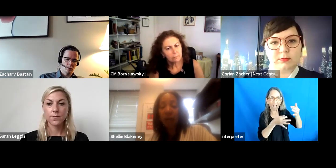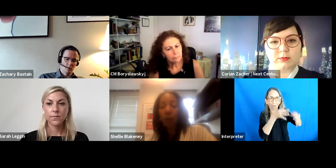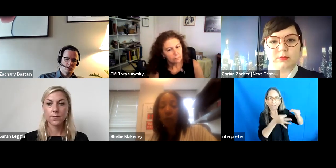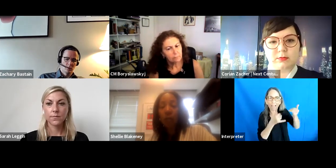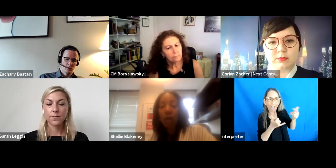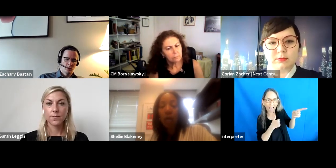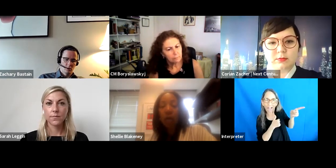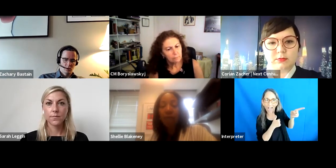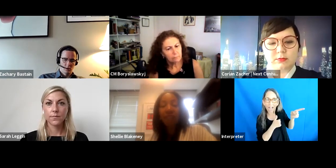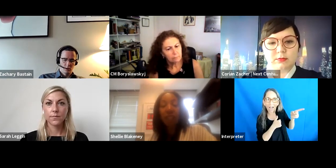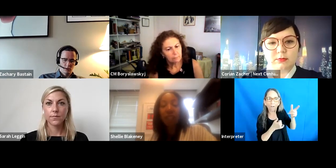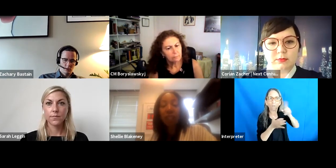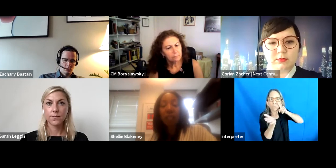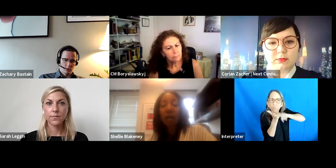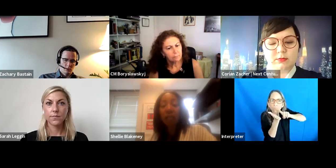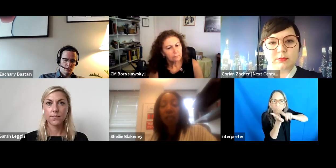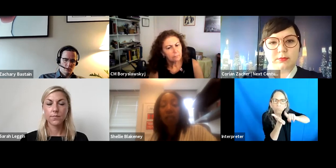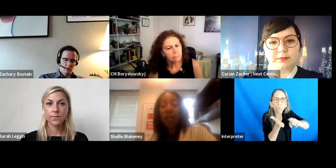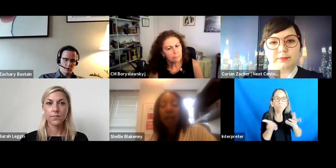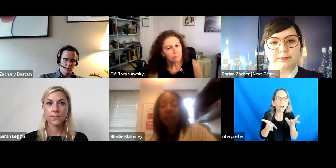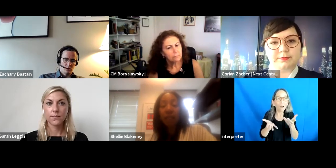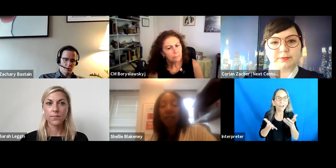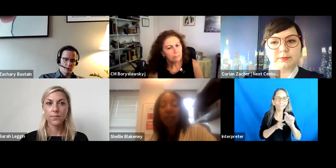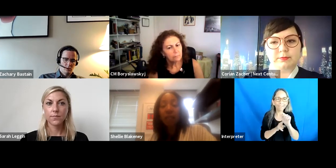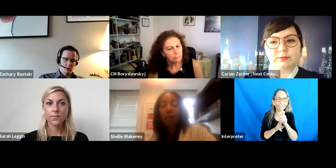988 model, FCC docket